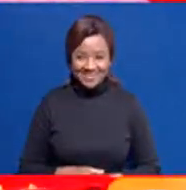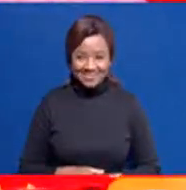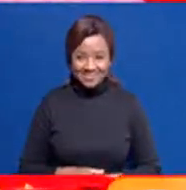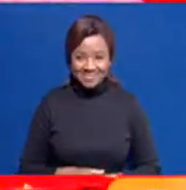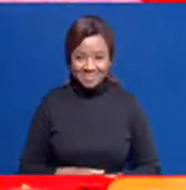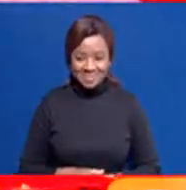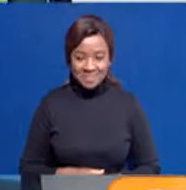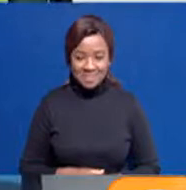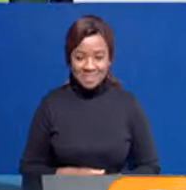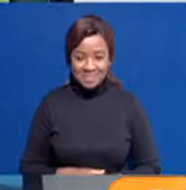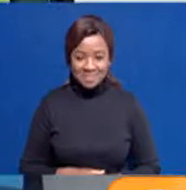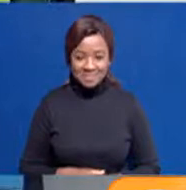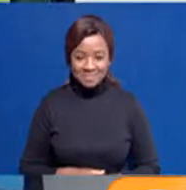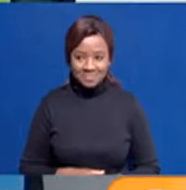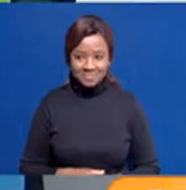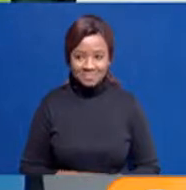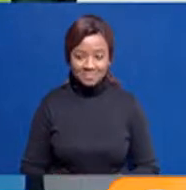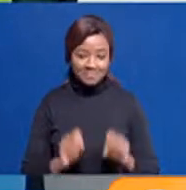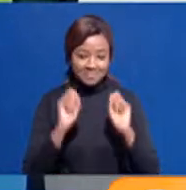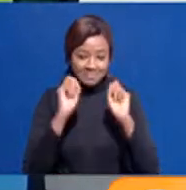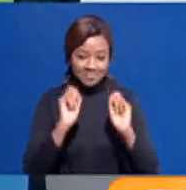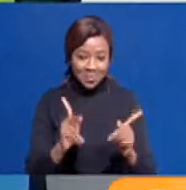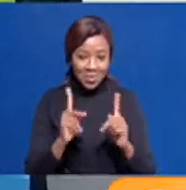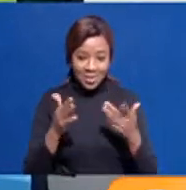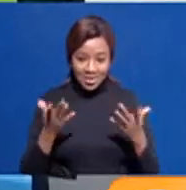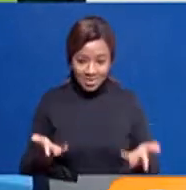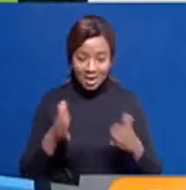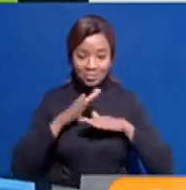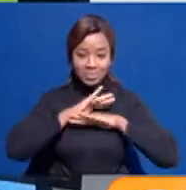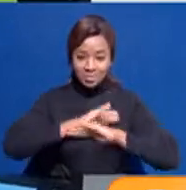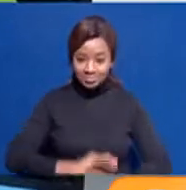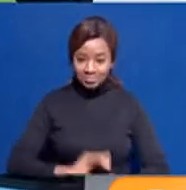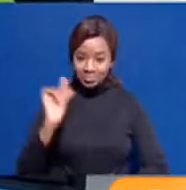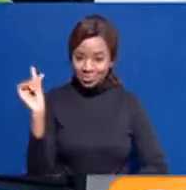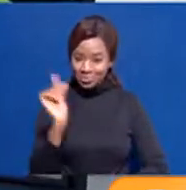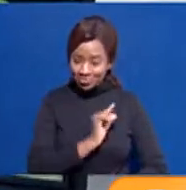All right, let's take another short break here on Citizen Weekend.